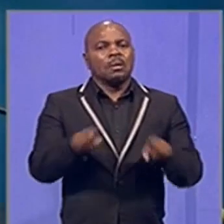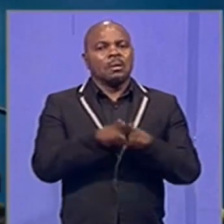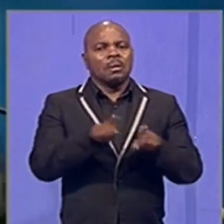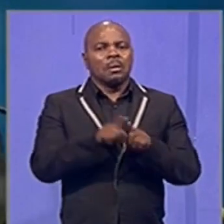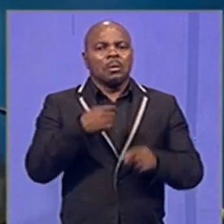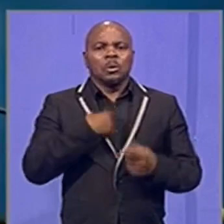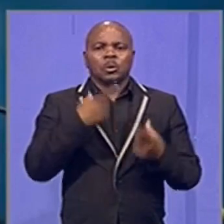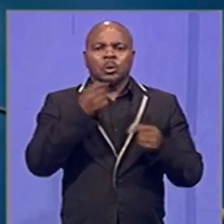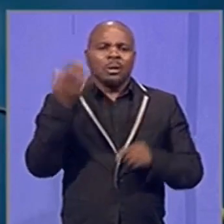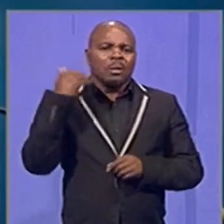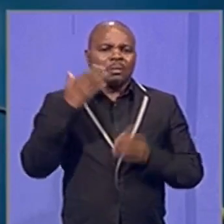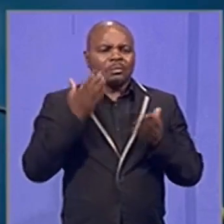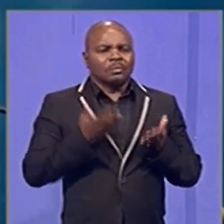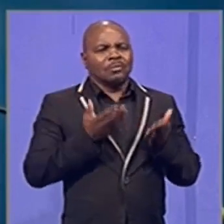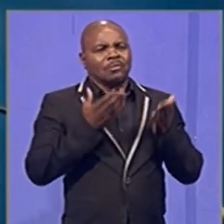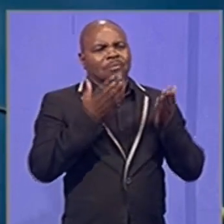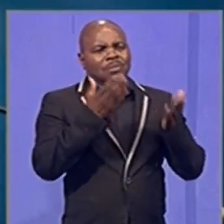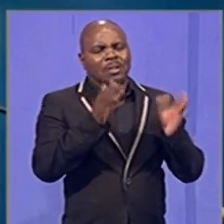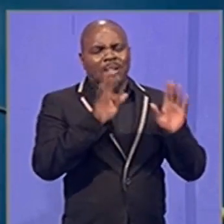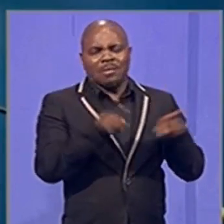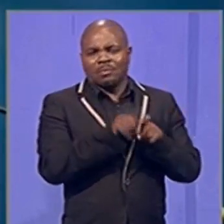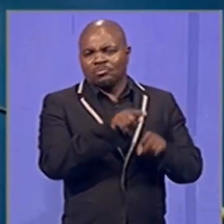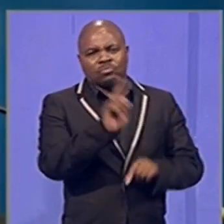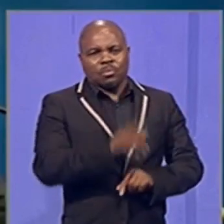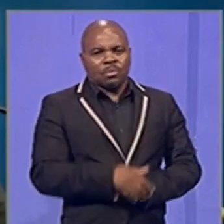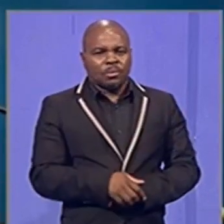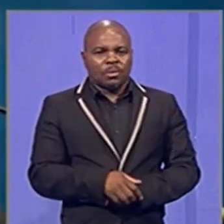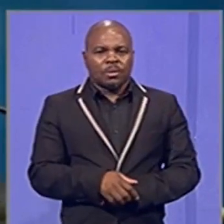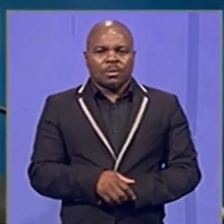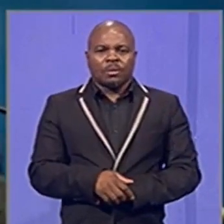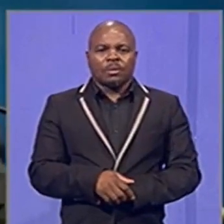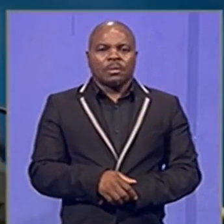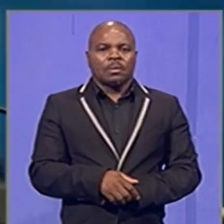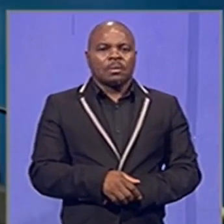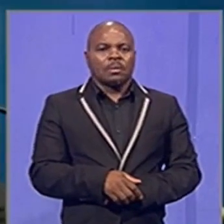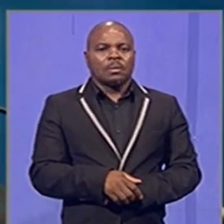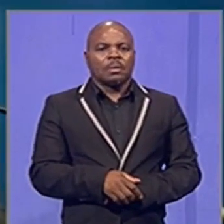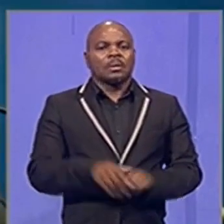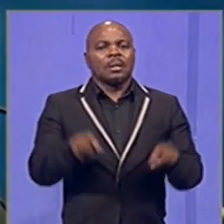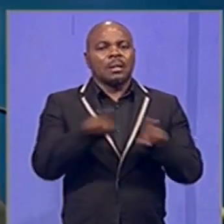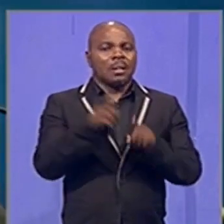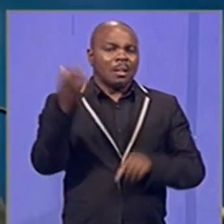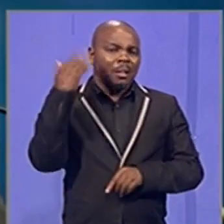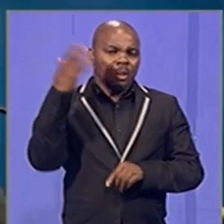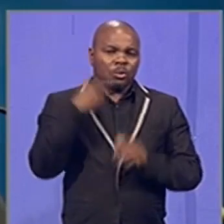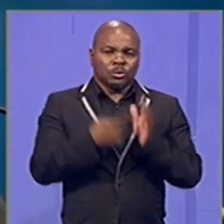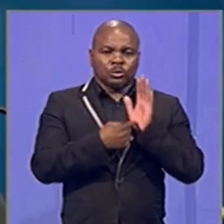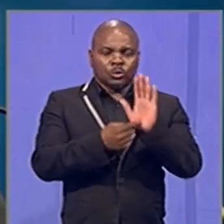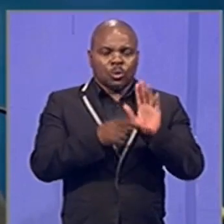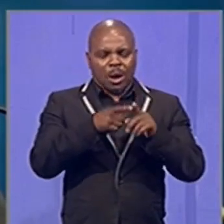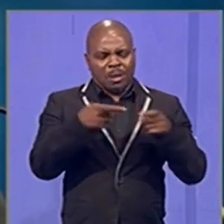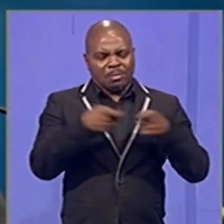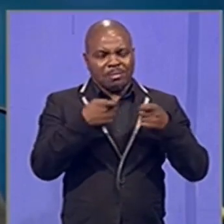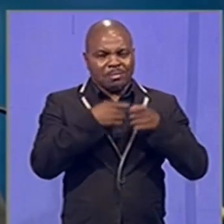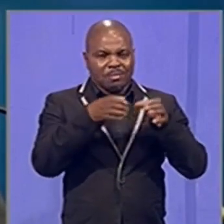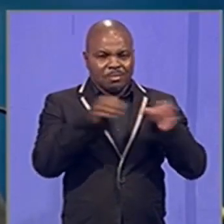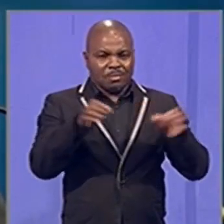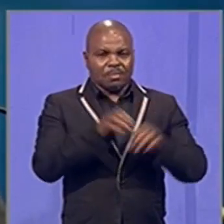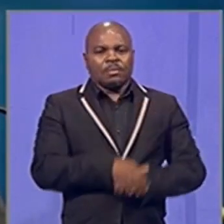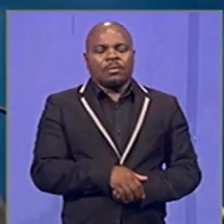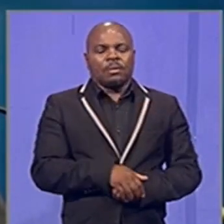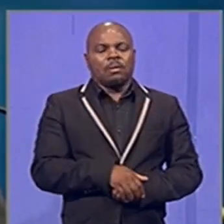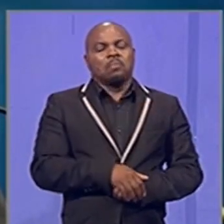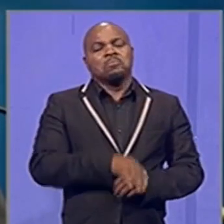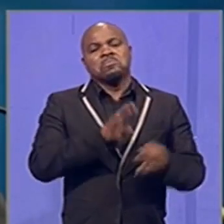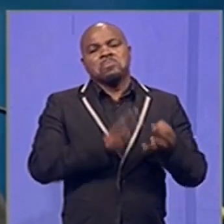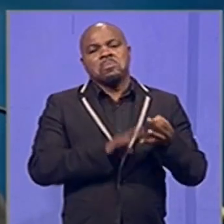means process delivery and life. International best practices have shown that road construction can happen in a